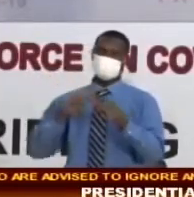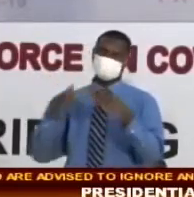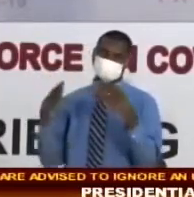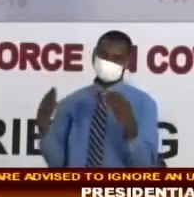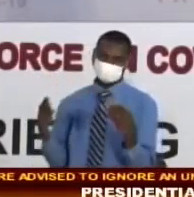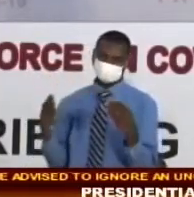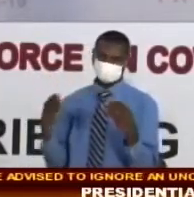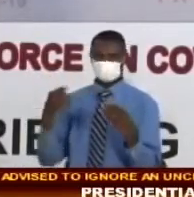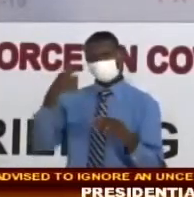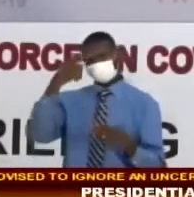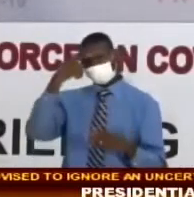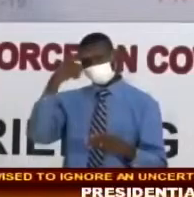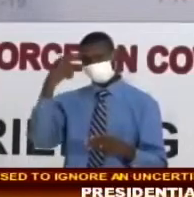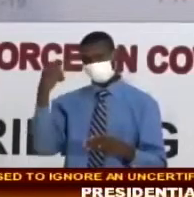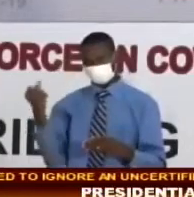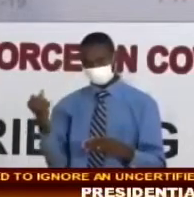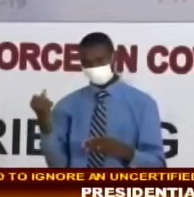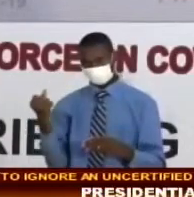because